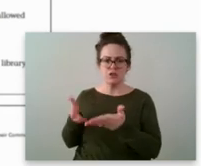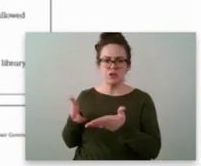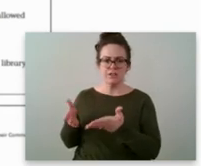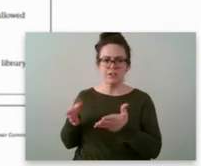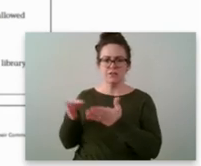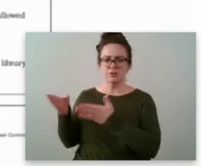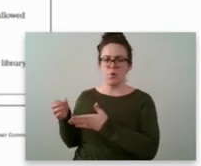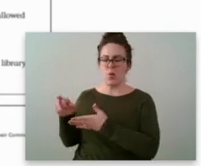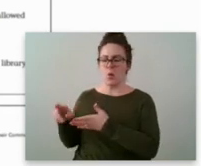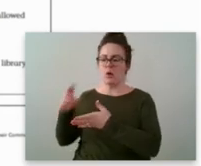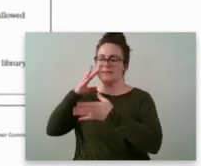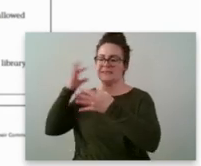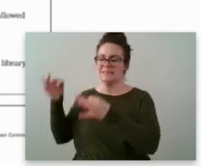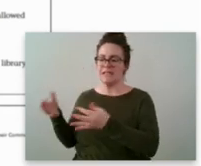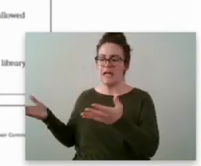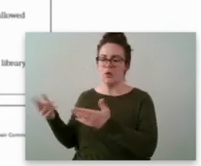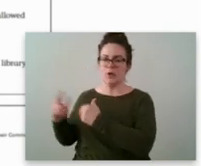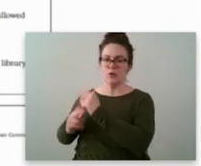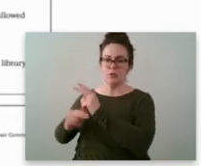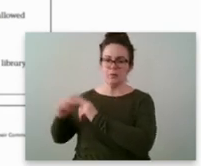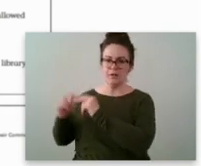out what to build?